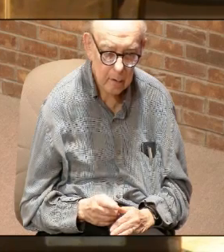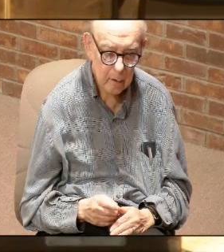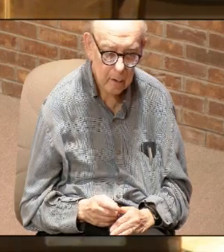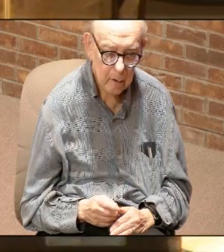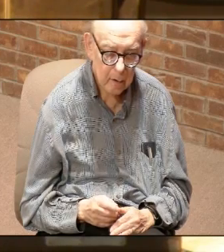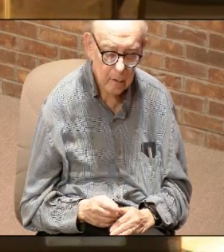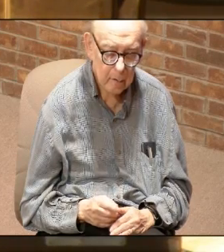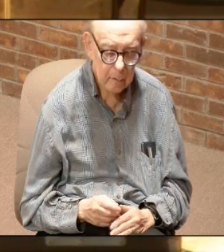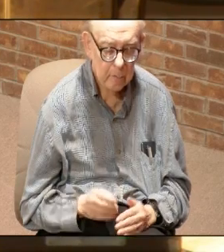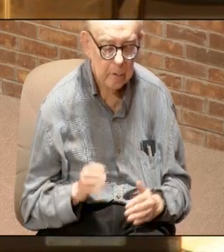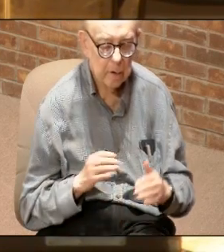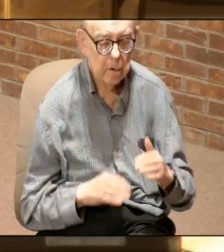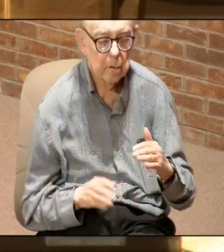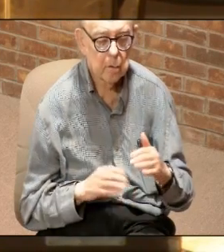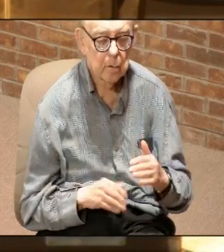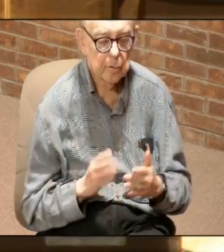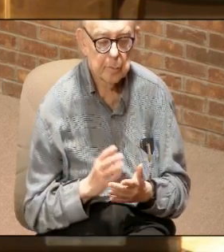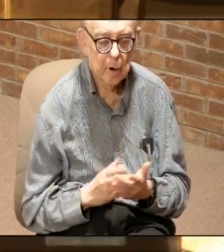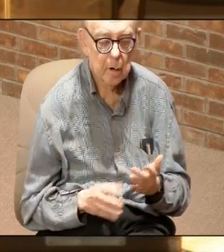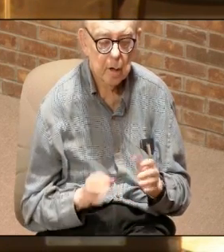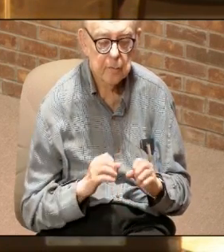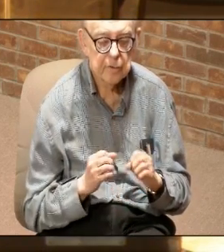the lowest of society.